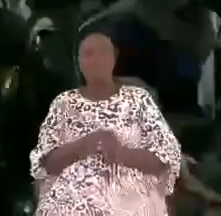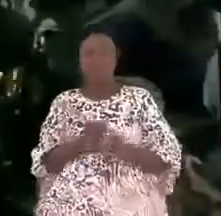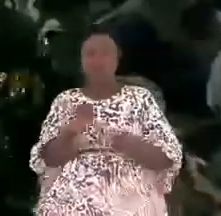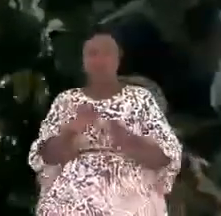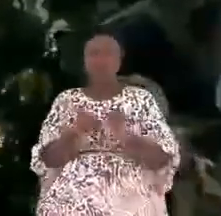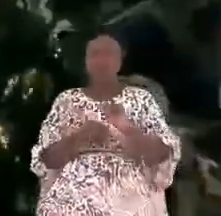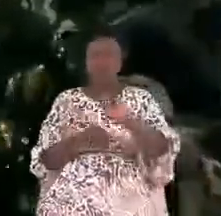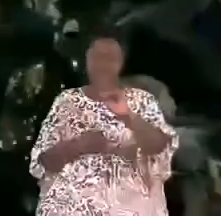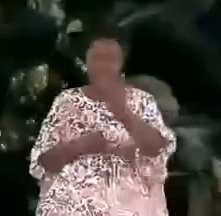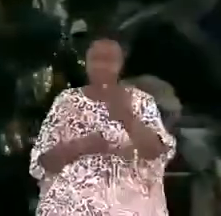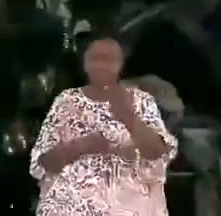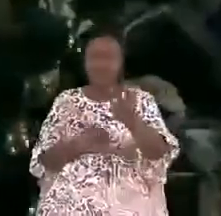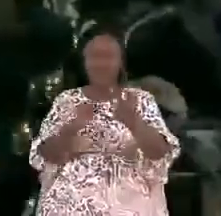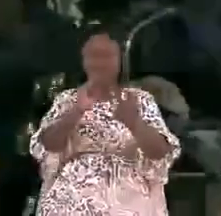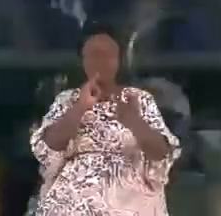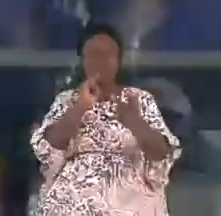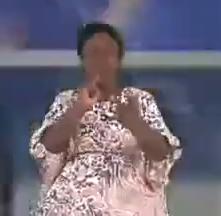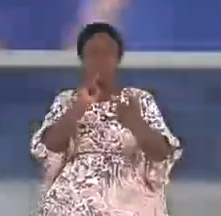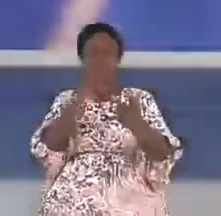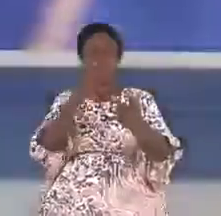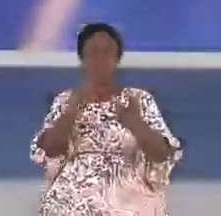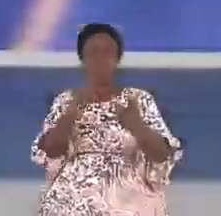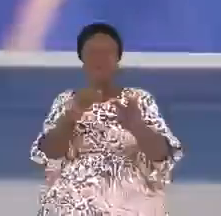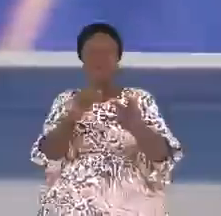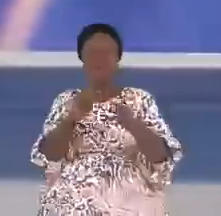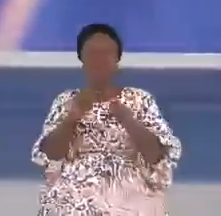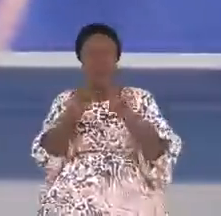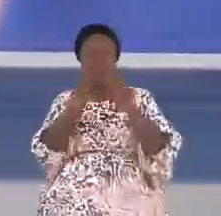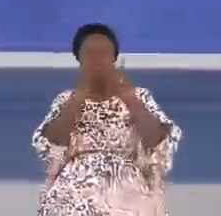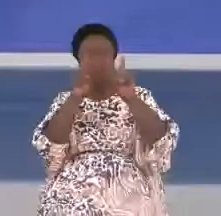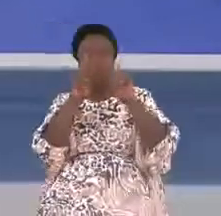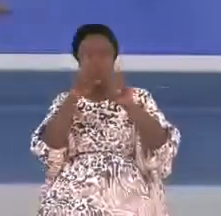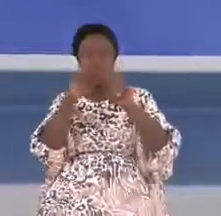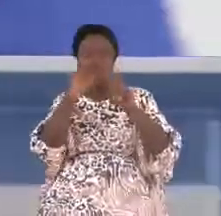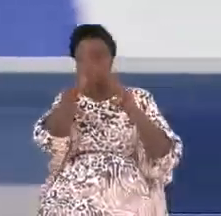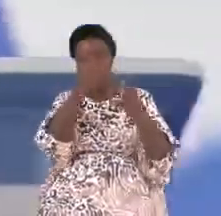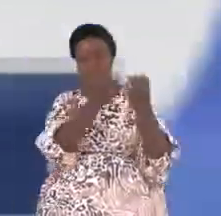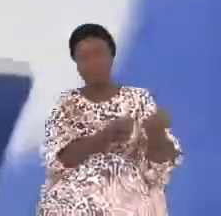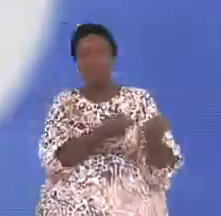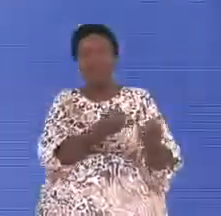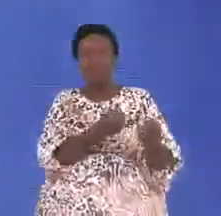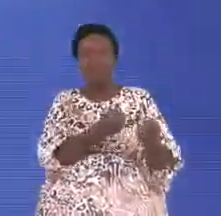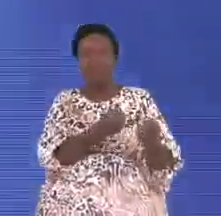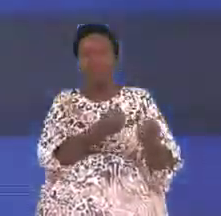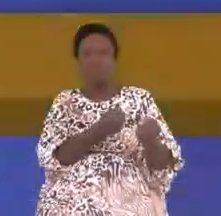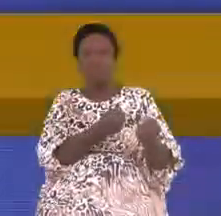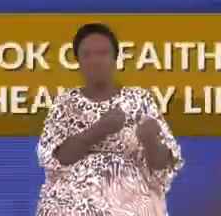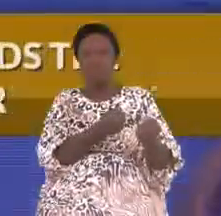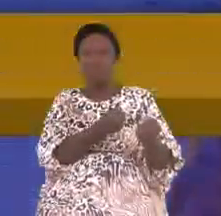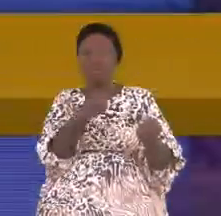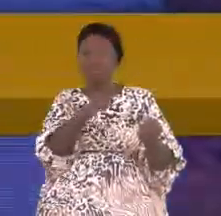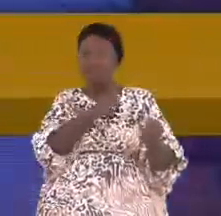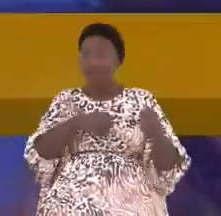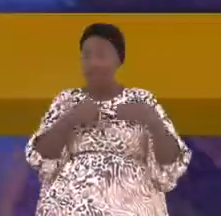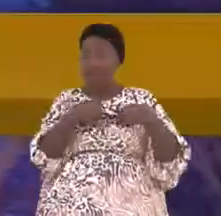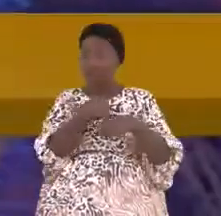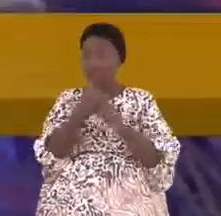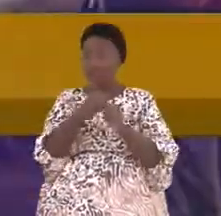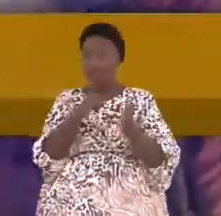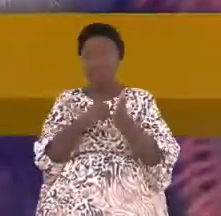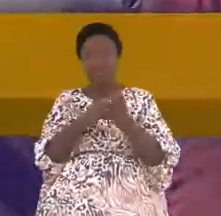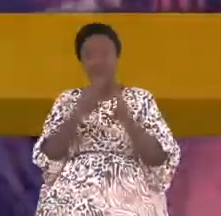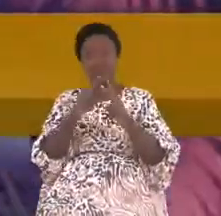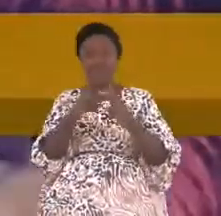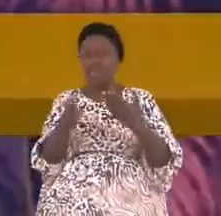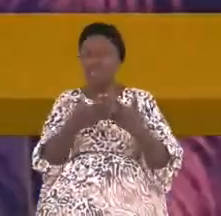three is the look of faith the look of it the lord has made it so simple you don't have to